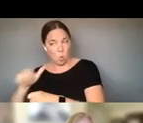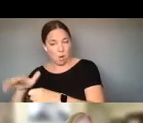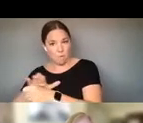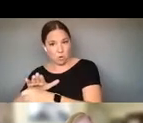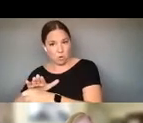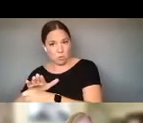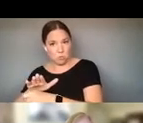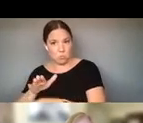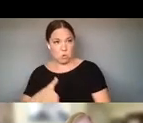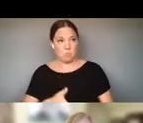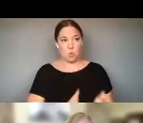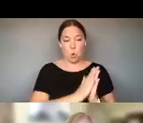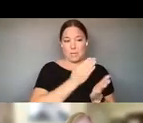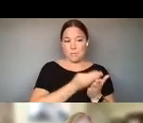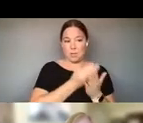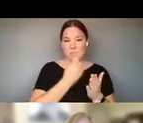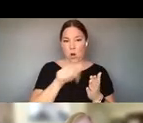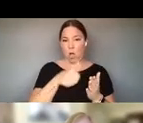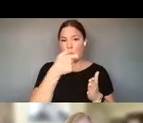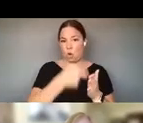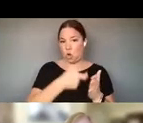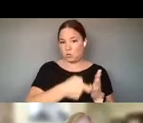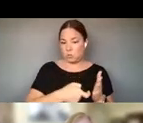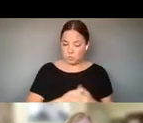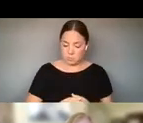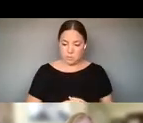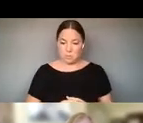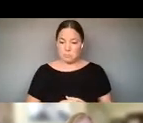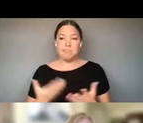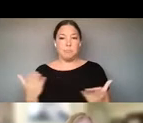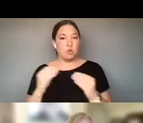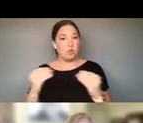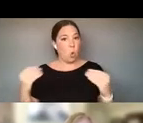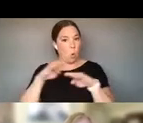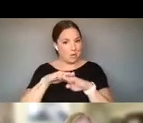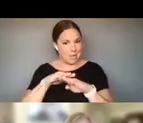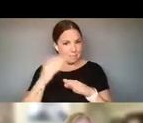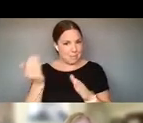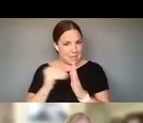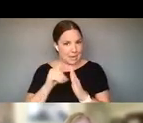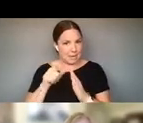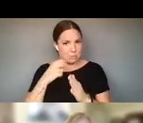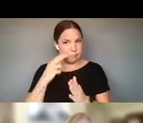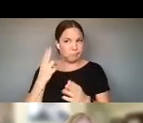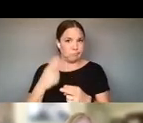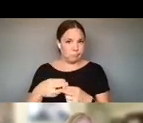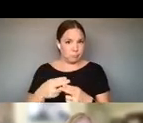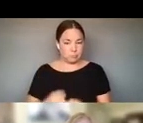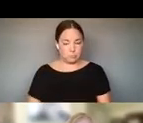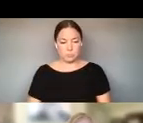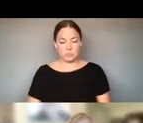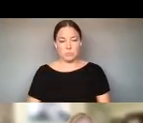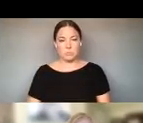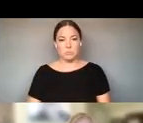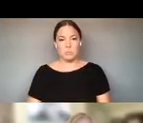Um, in any case, you know, at, at the end of the day, there can be no overlap. Um, and so if, um,